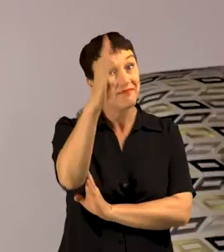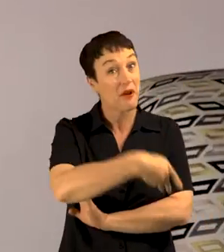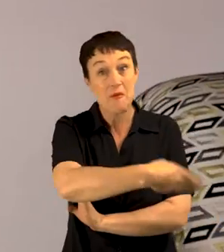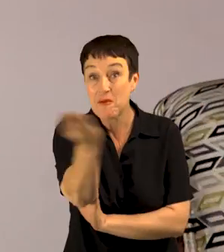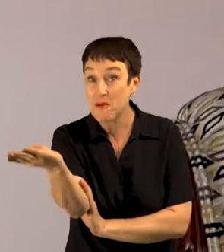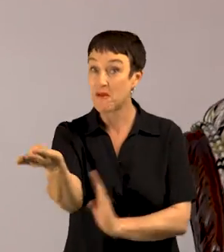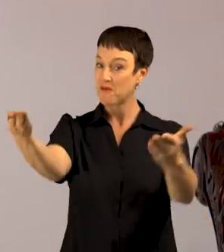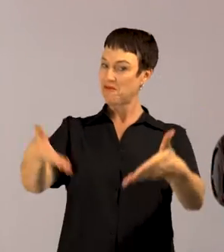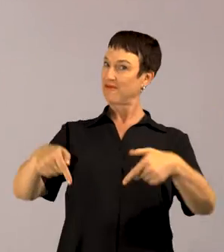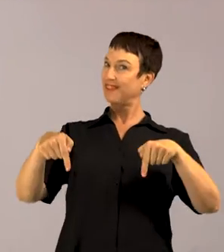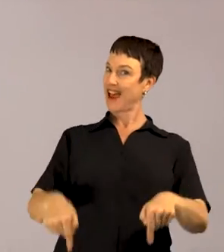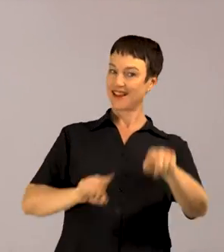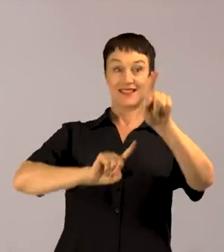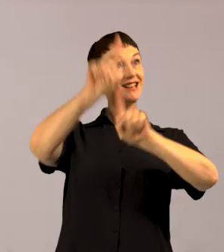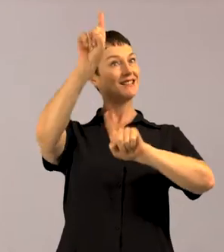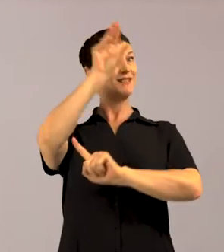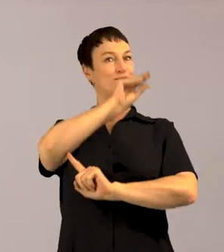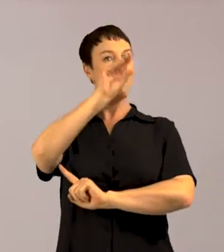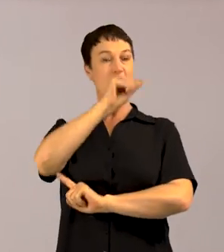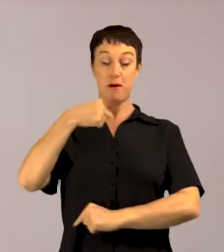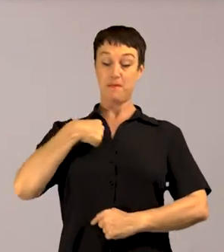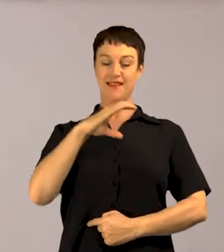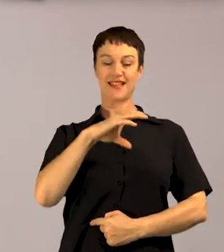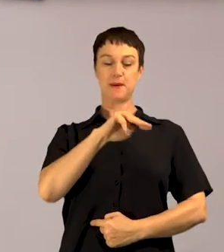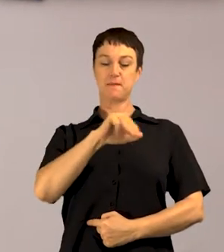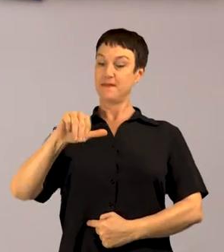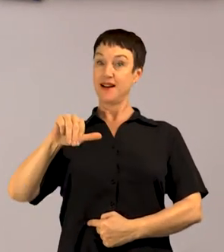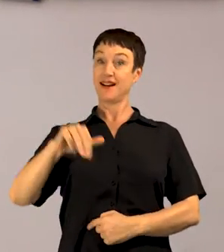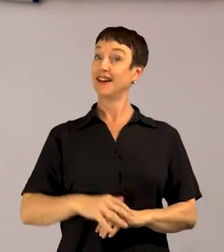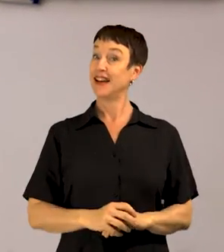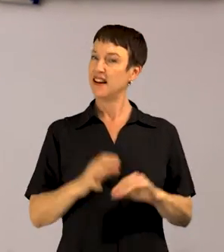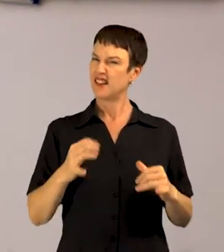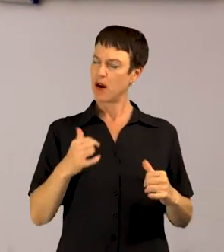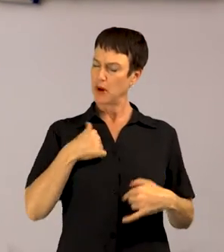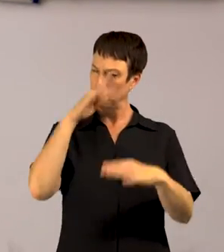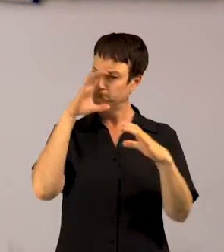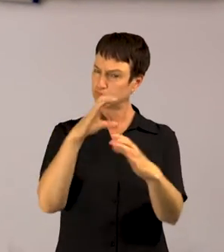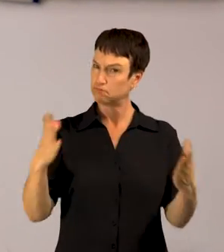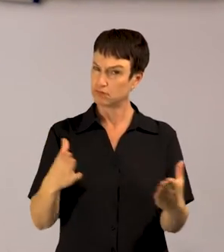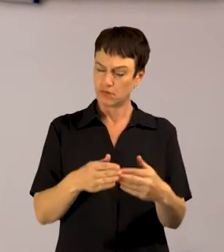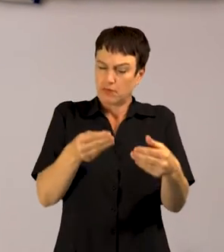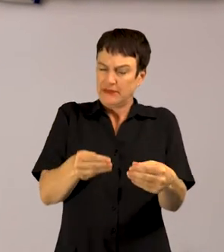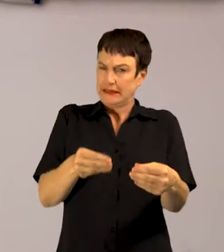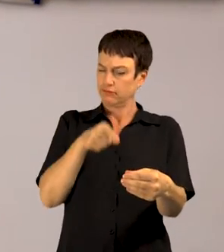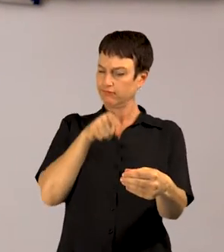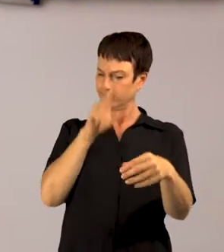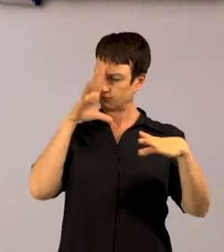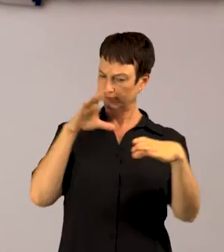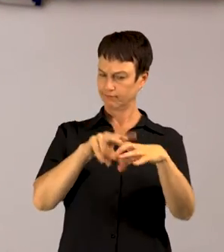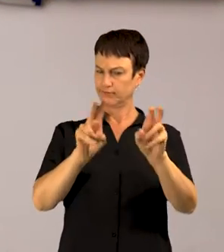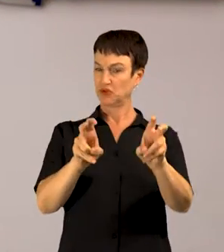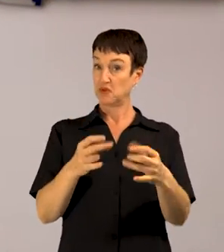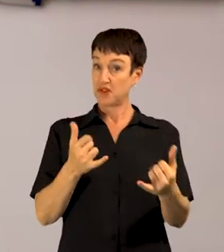everyone. Welcome to Success Talk with CMAA. Today on the show, we're going to be looking at aspects of business. We will be starting with business